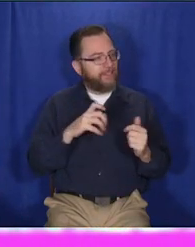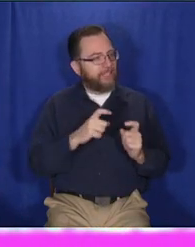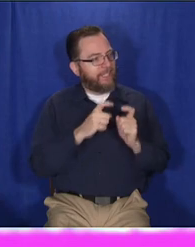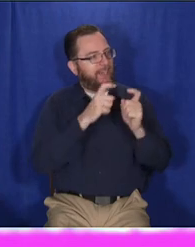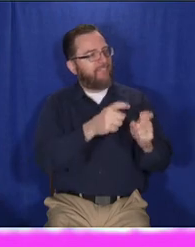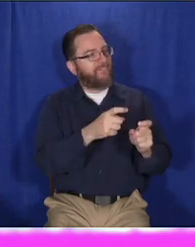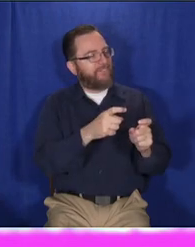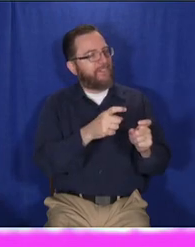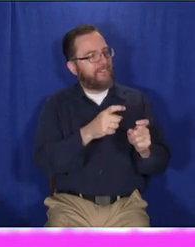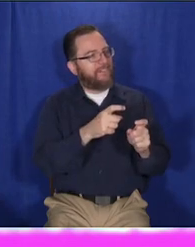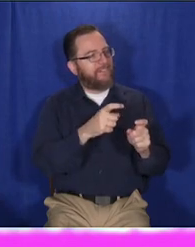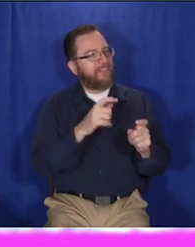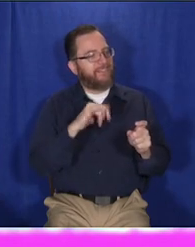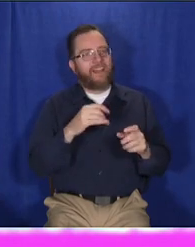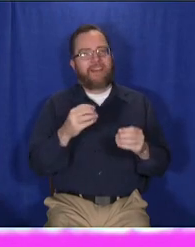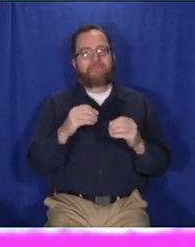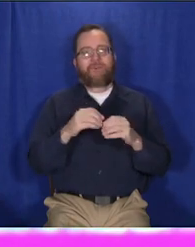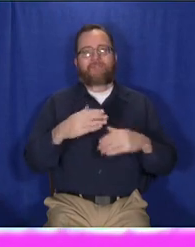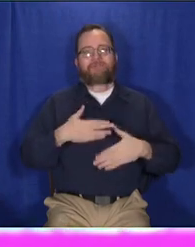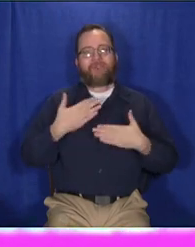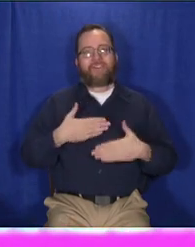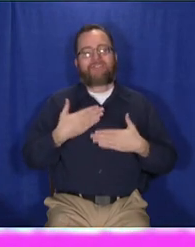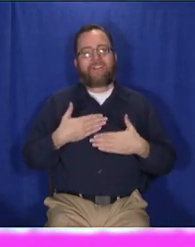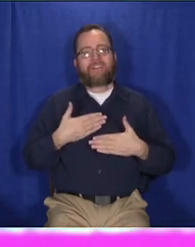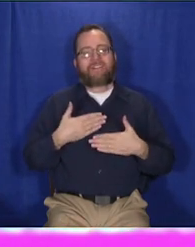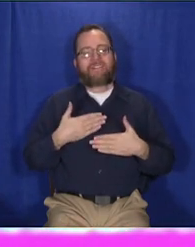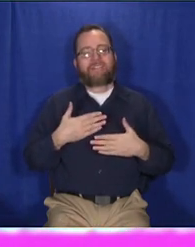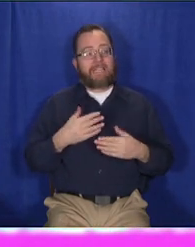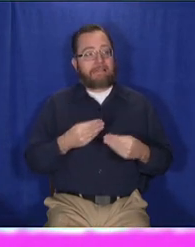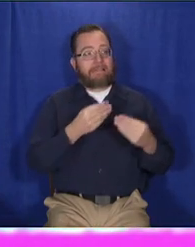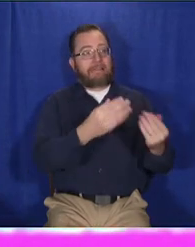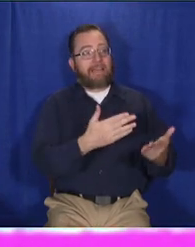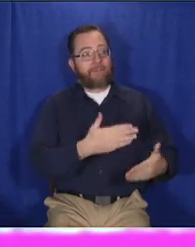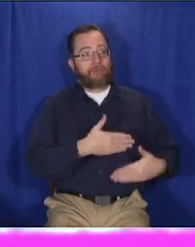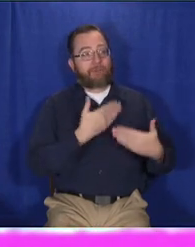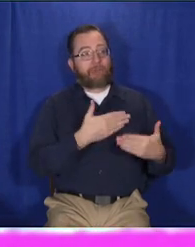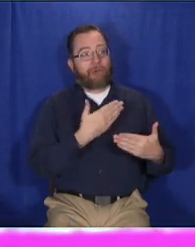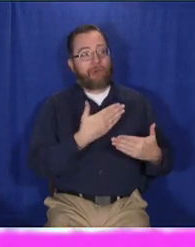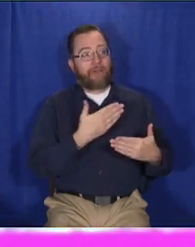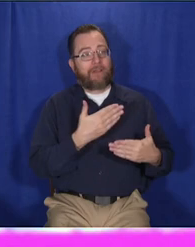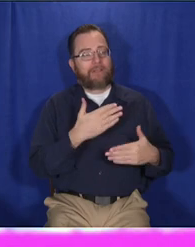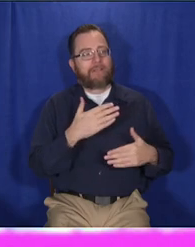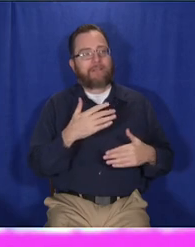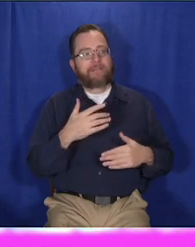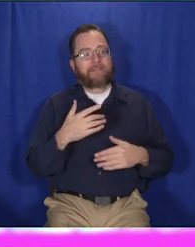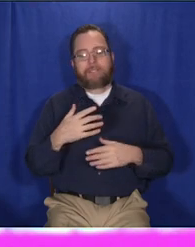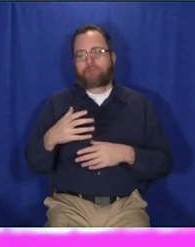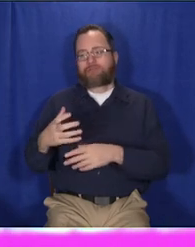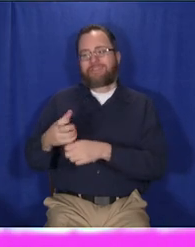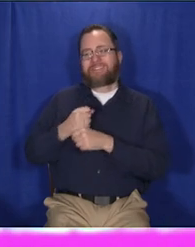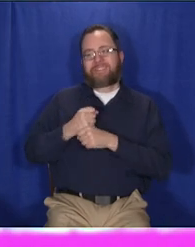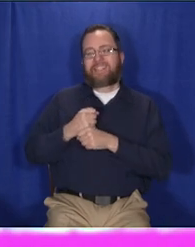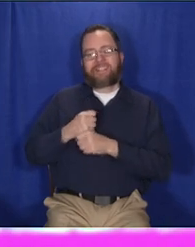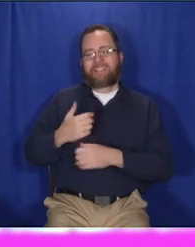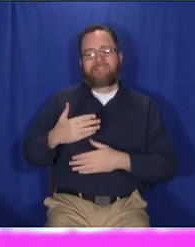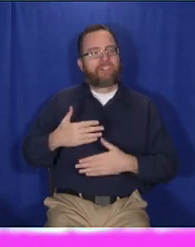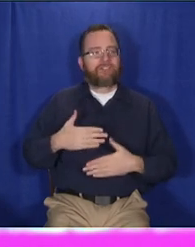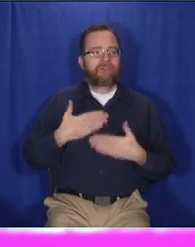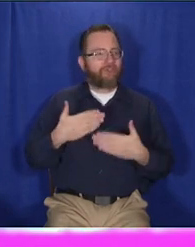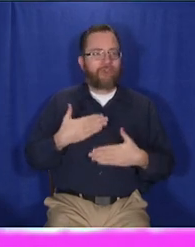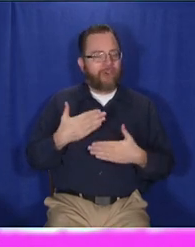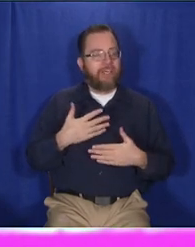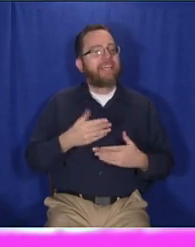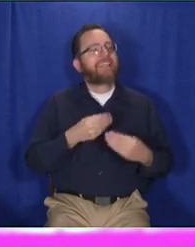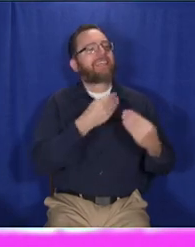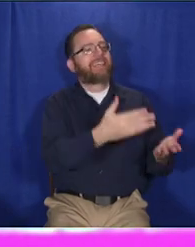It is more joyful to give than it is to receive. And listen, you can't understand that until you live